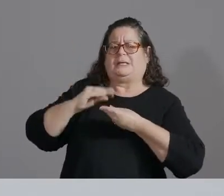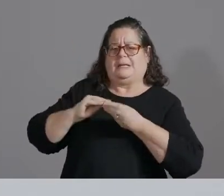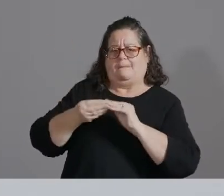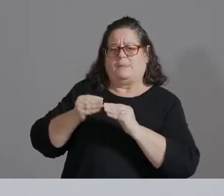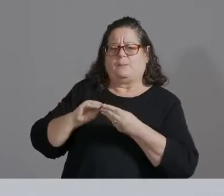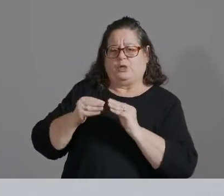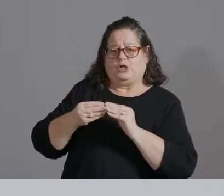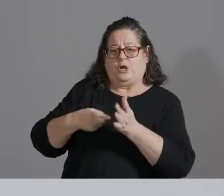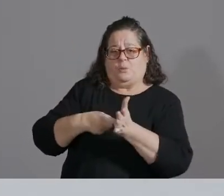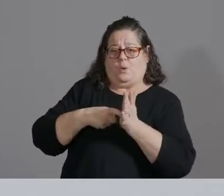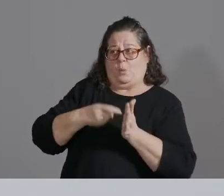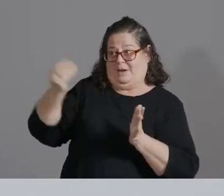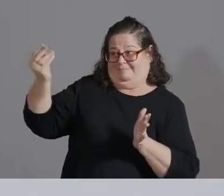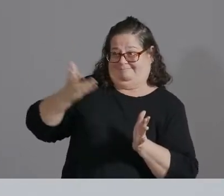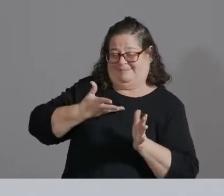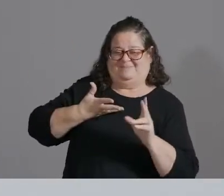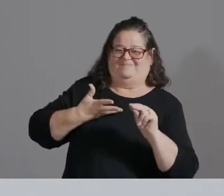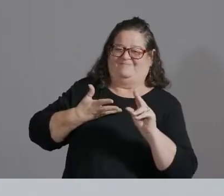However,